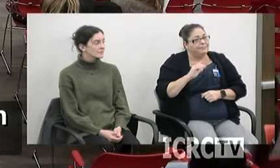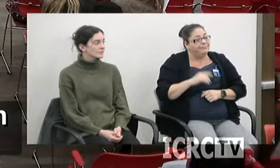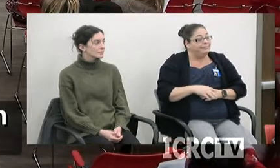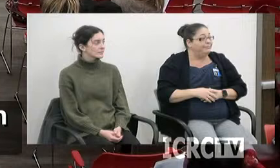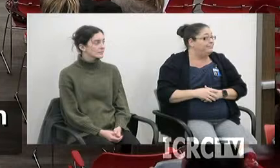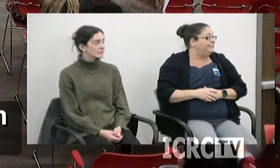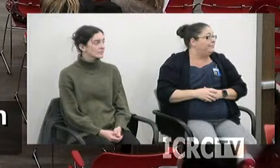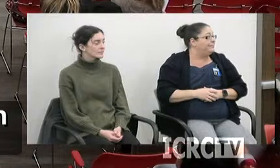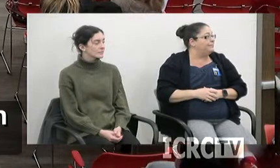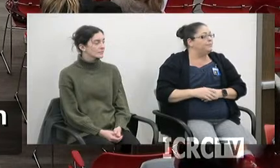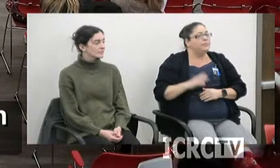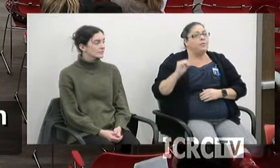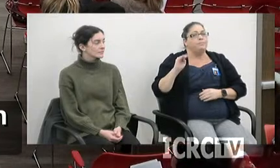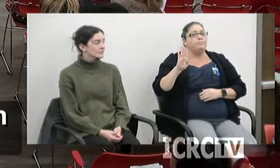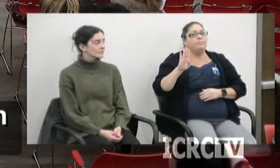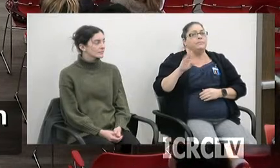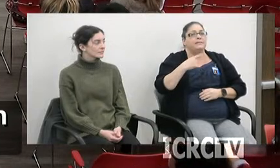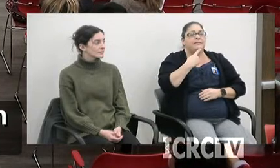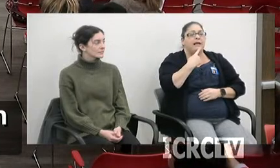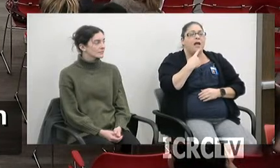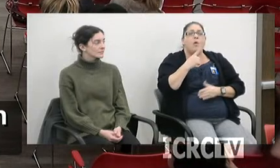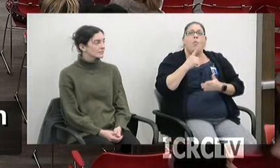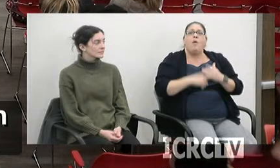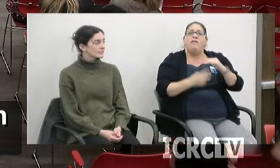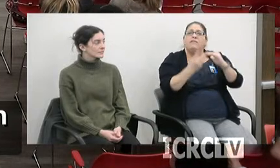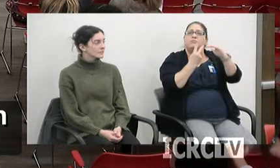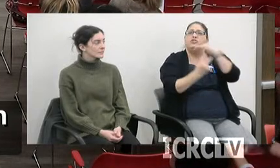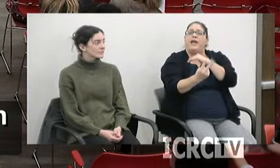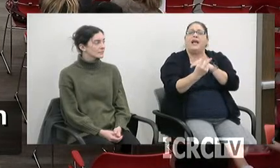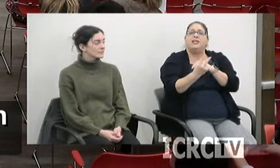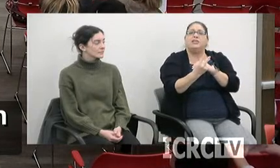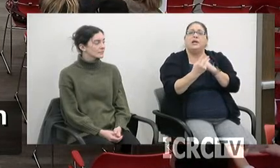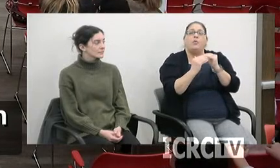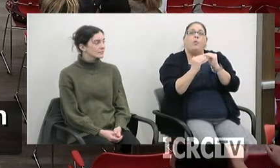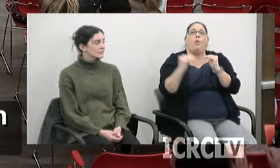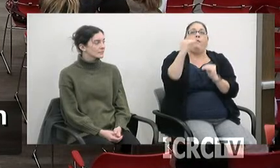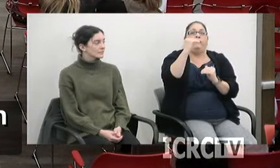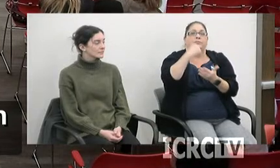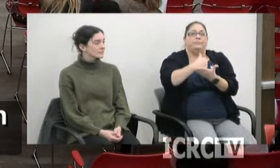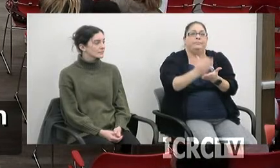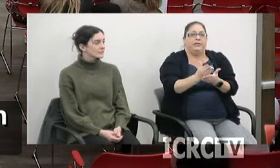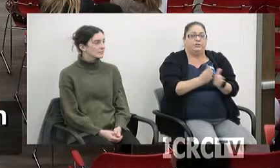want to answer this. What is our projected over budget number again?